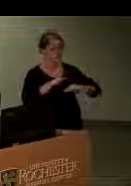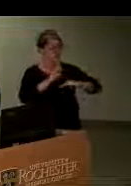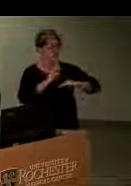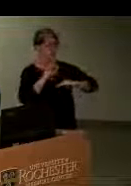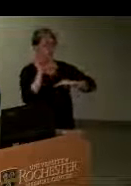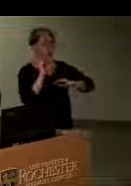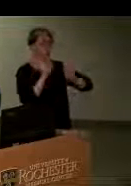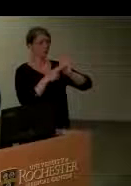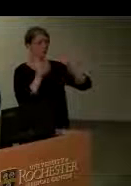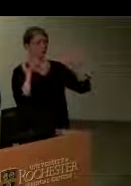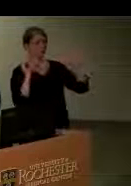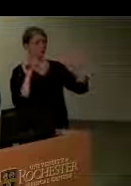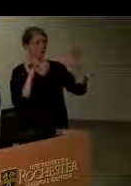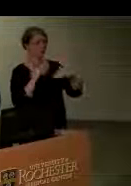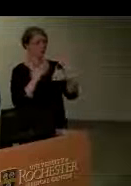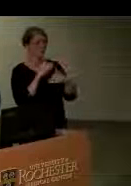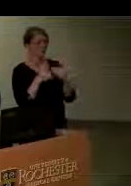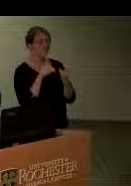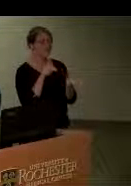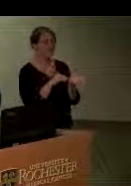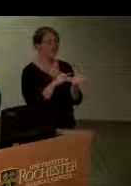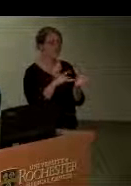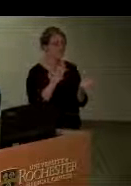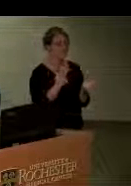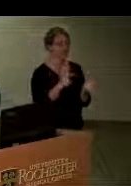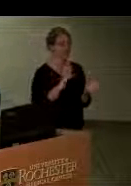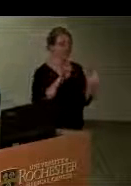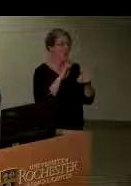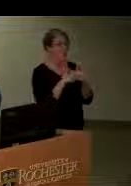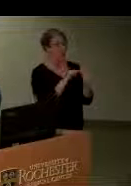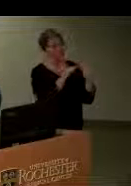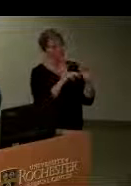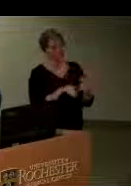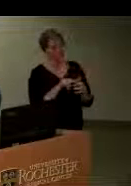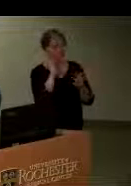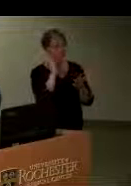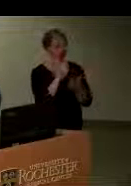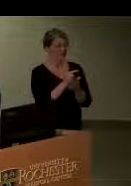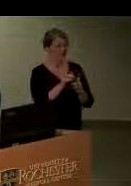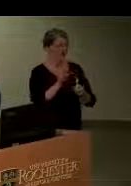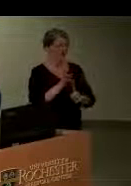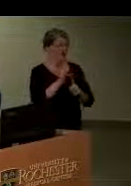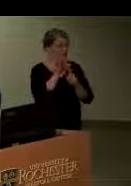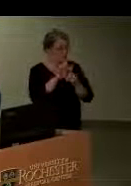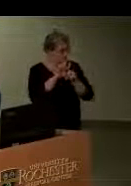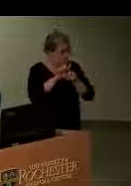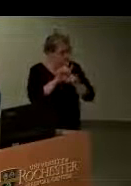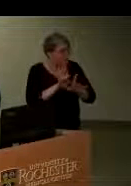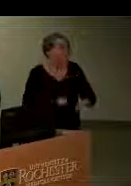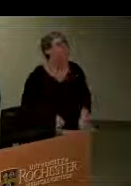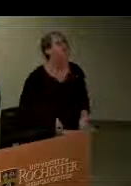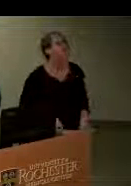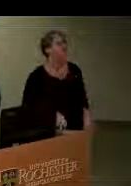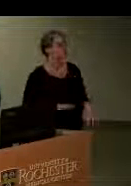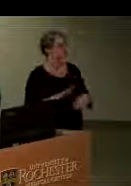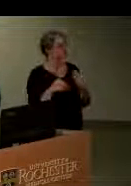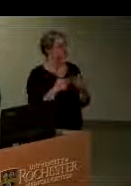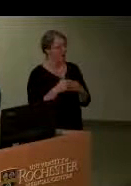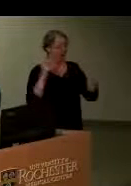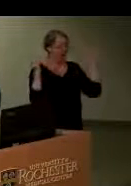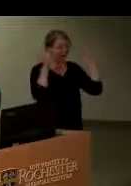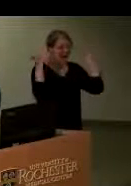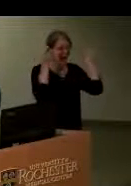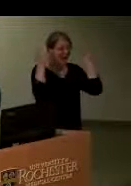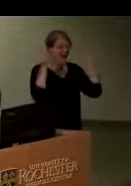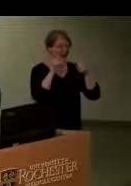quit. And they all come to graduation. They're all invited as the special mentors of the students. And they all cheer when